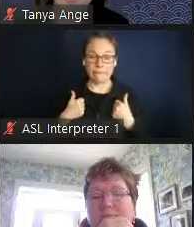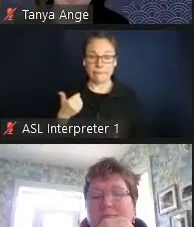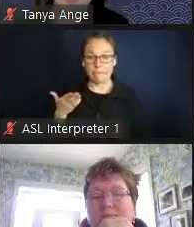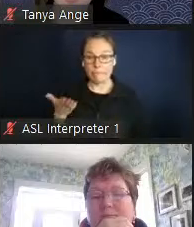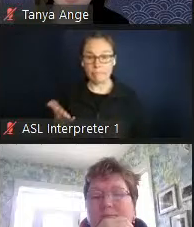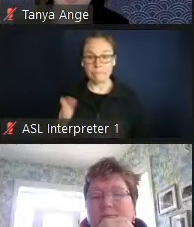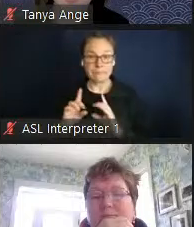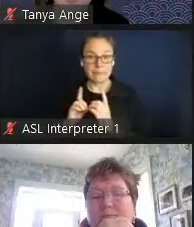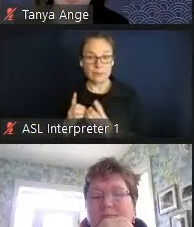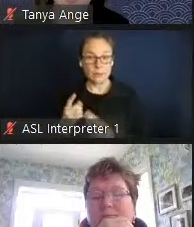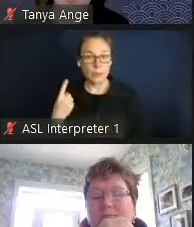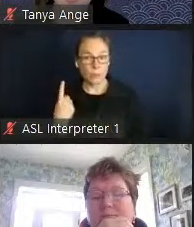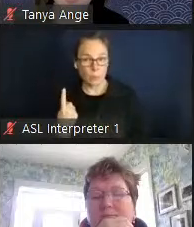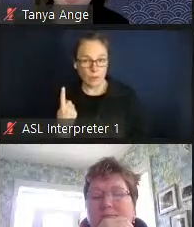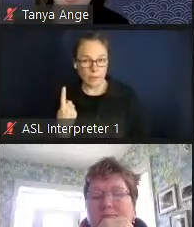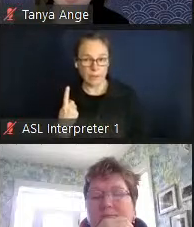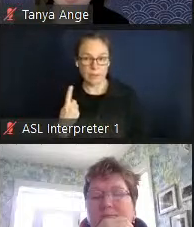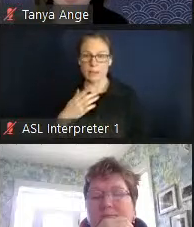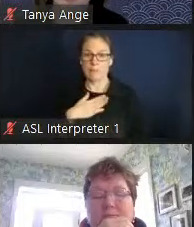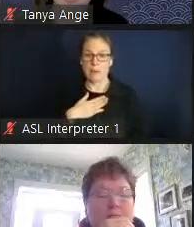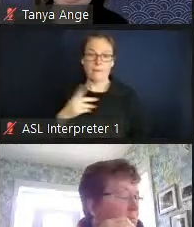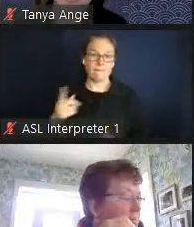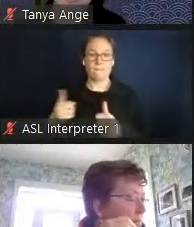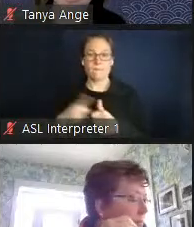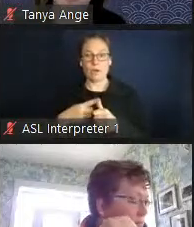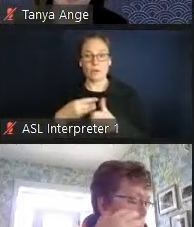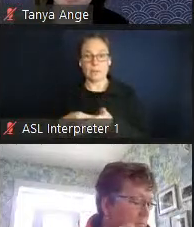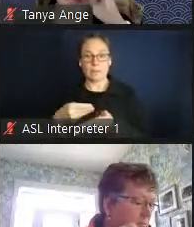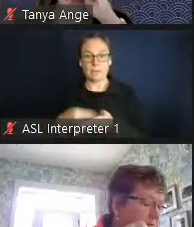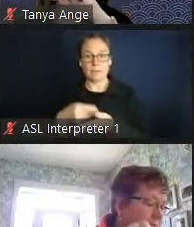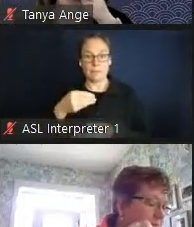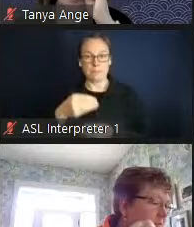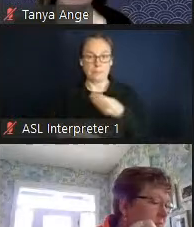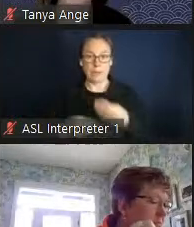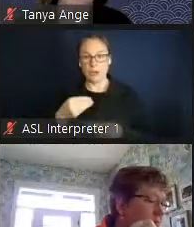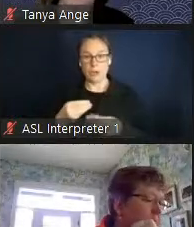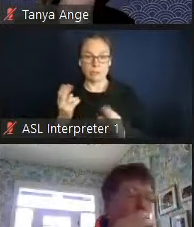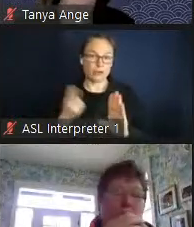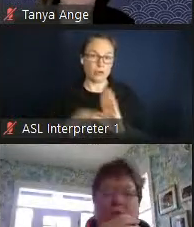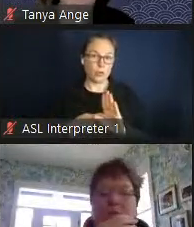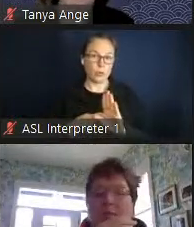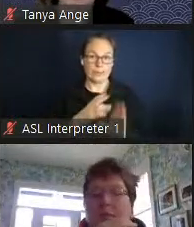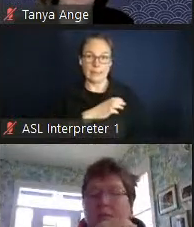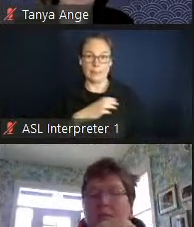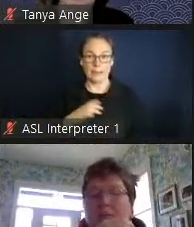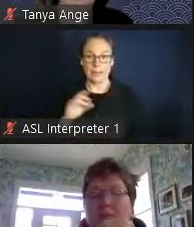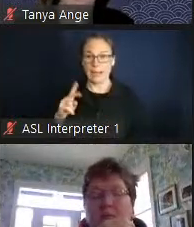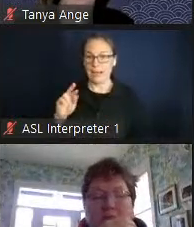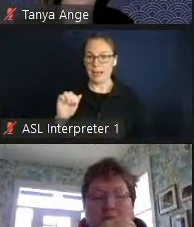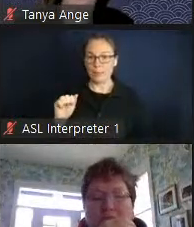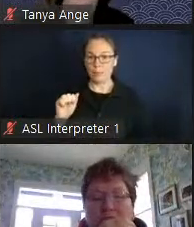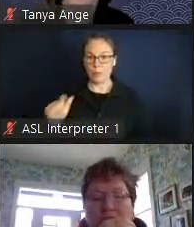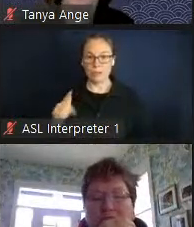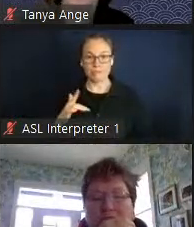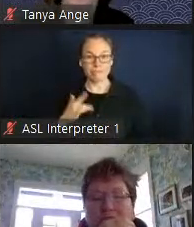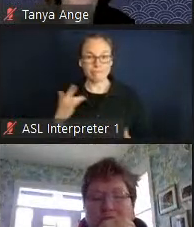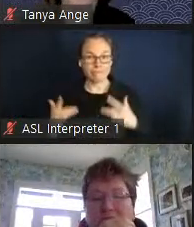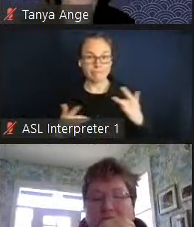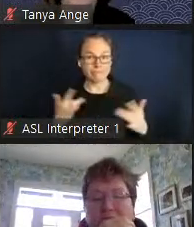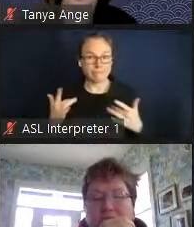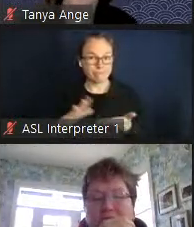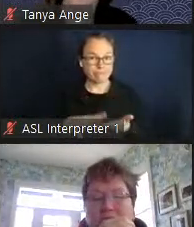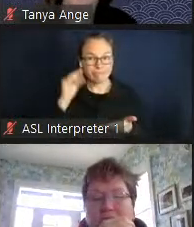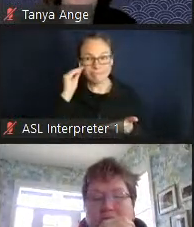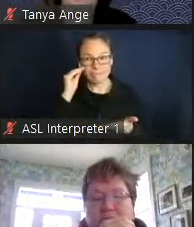1. This is my first budget, joined the committee in April, and really excited to learn from you all and jump on